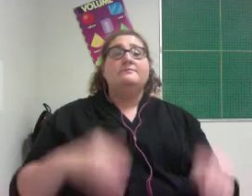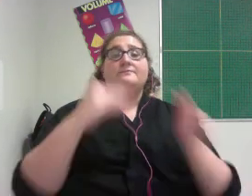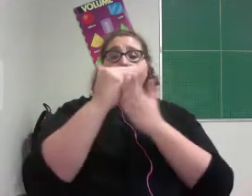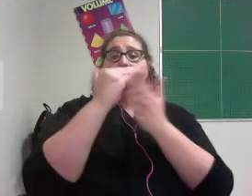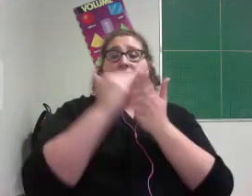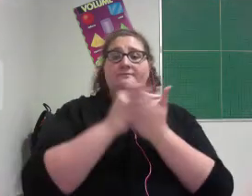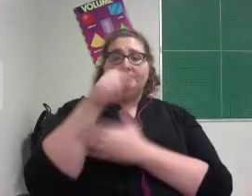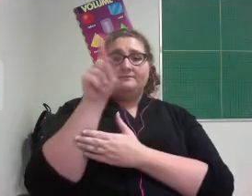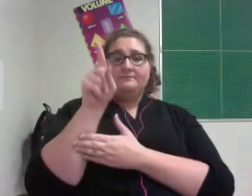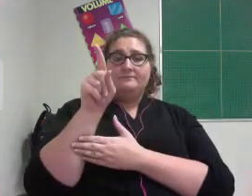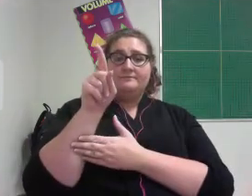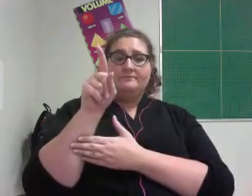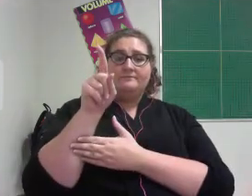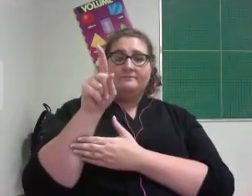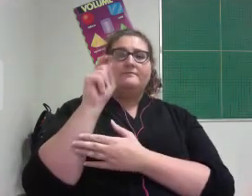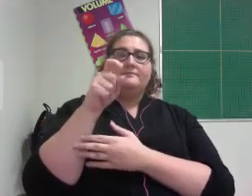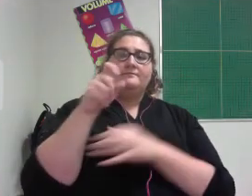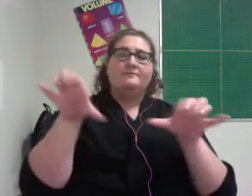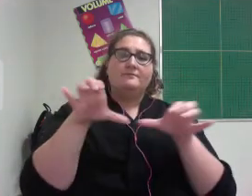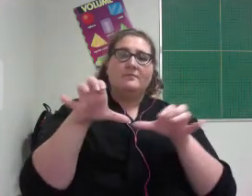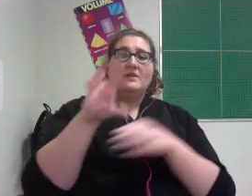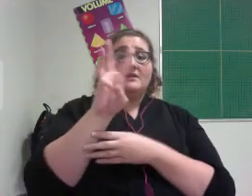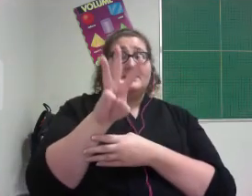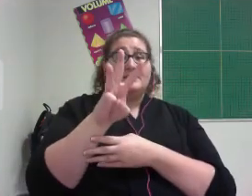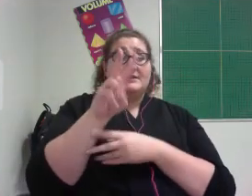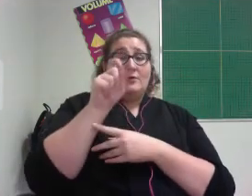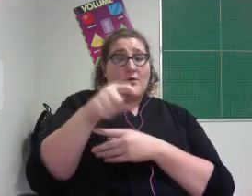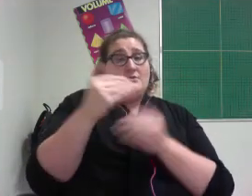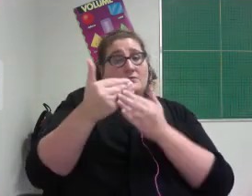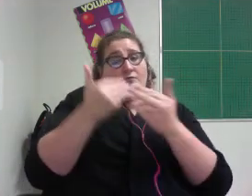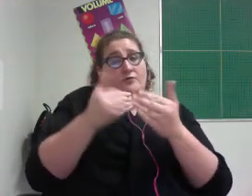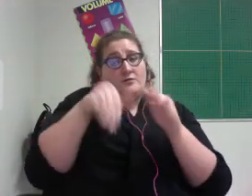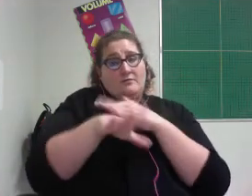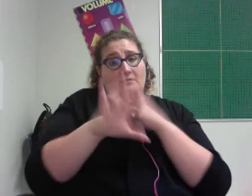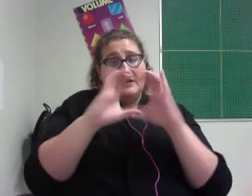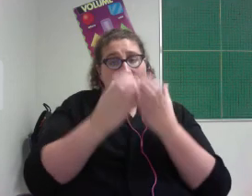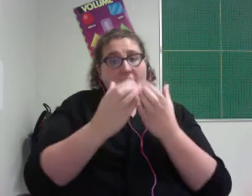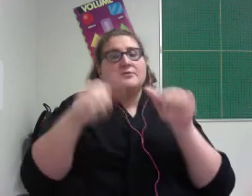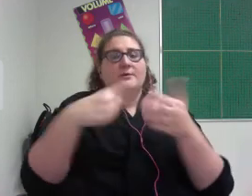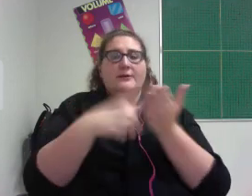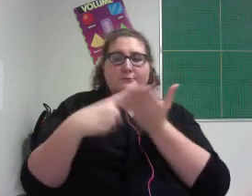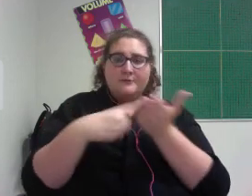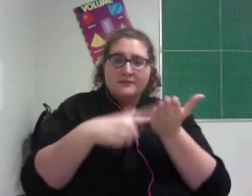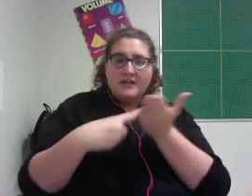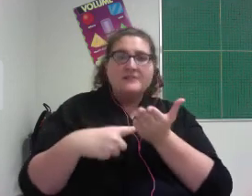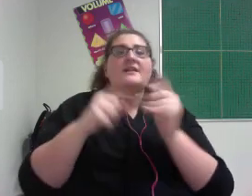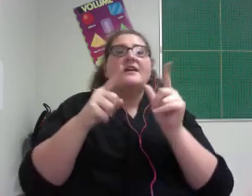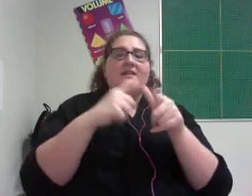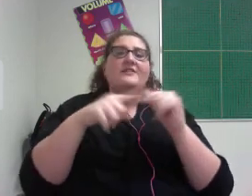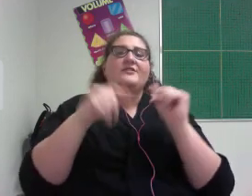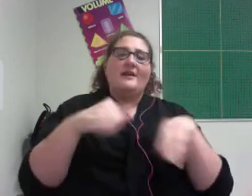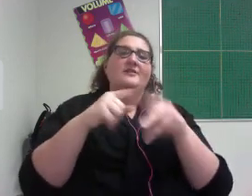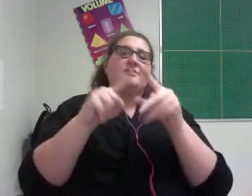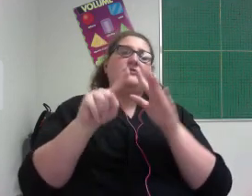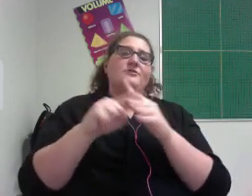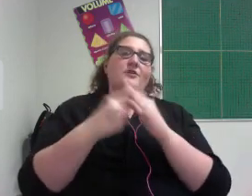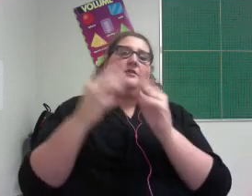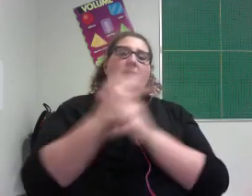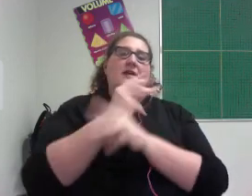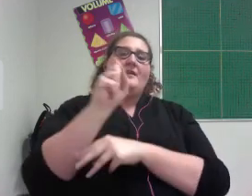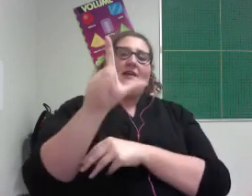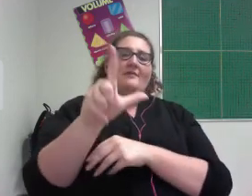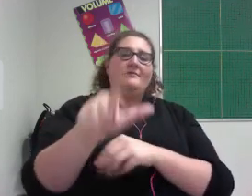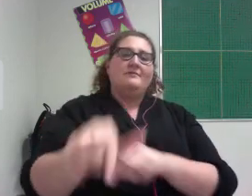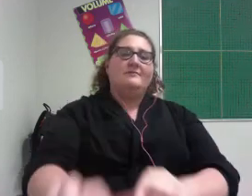Lesson check. You need to do these 6 questions before you come to class so that way we can discuss them, and then you can get started on your Math Excel.